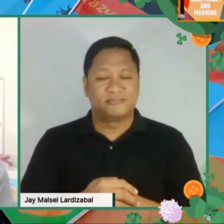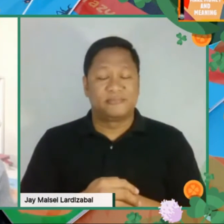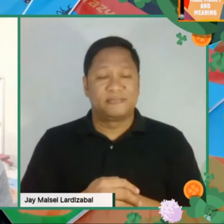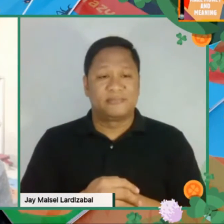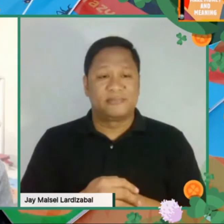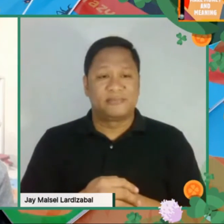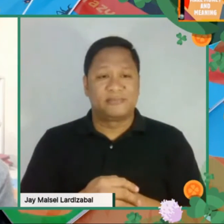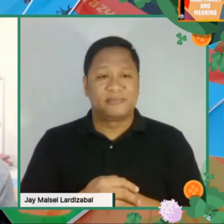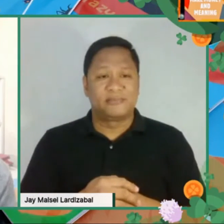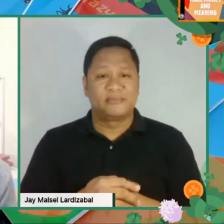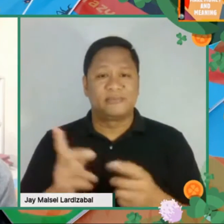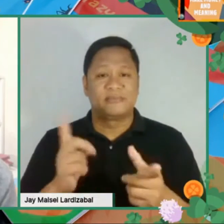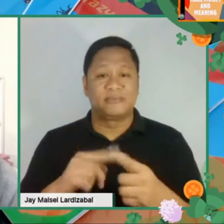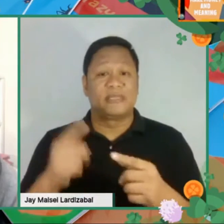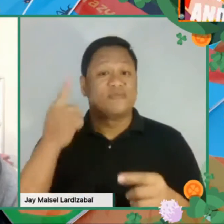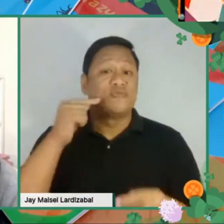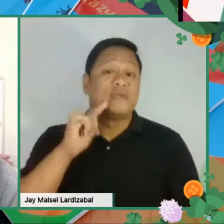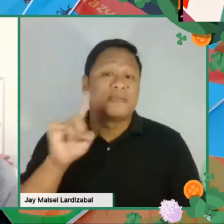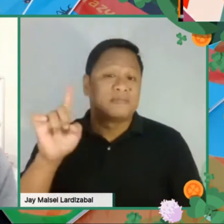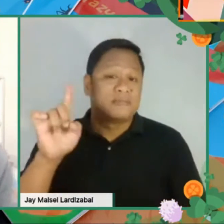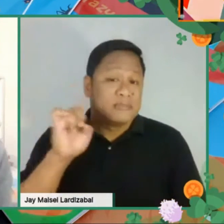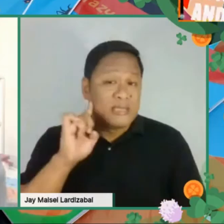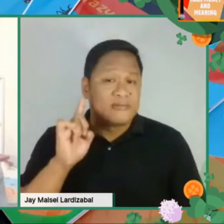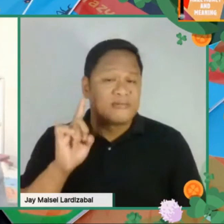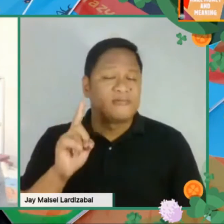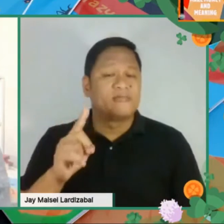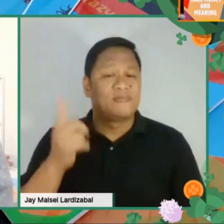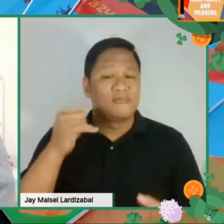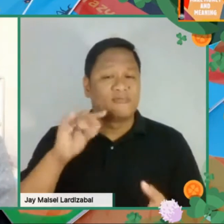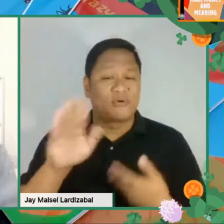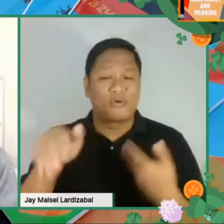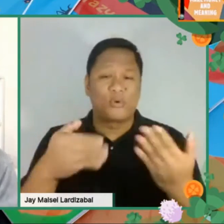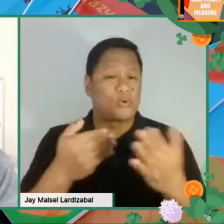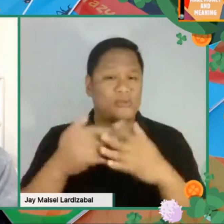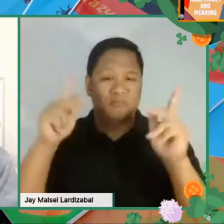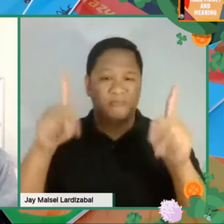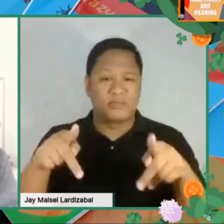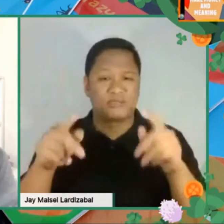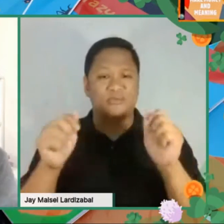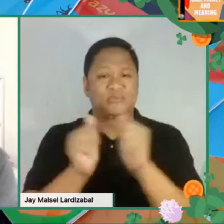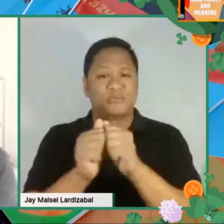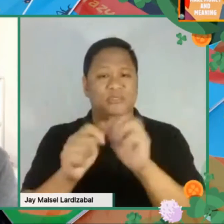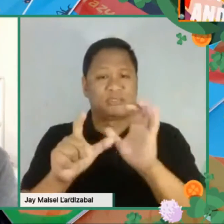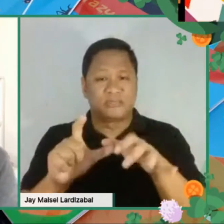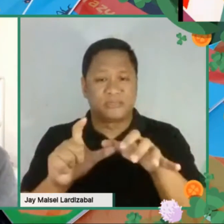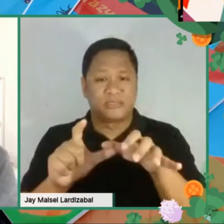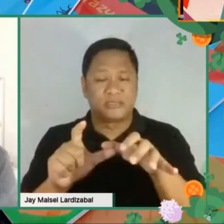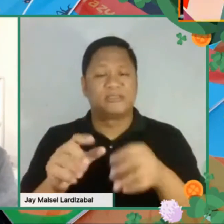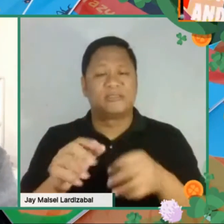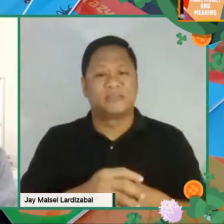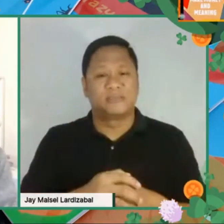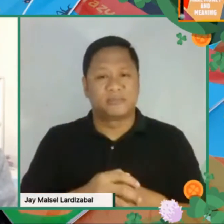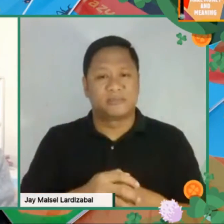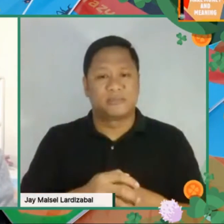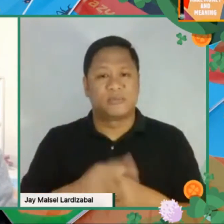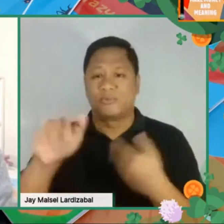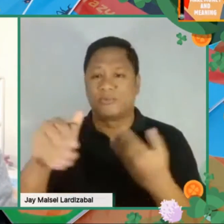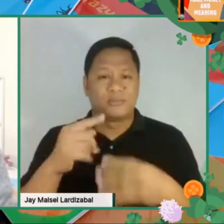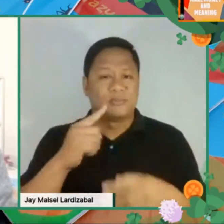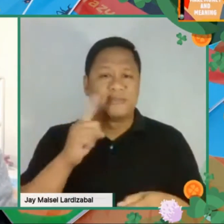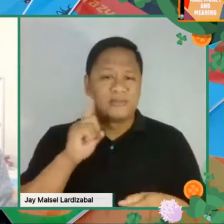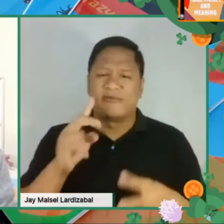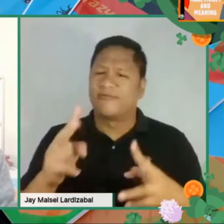and for all the deaf people, and for all the PWDs, who persons with disability who have talents